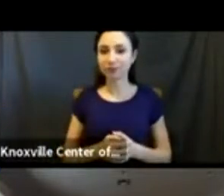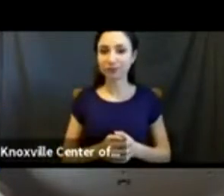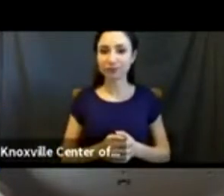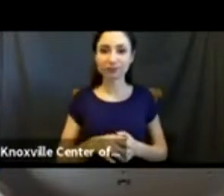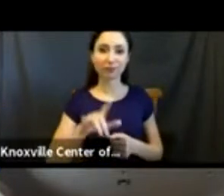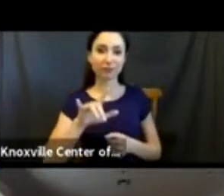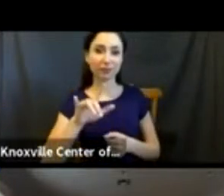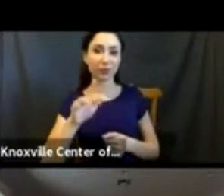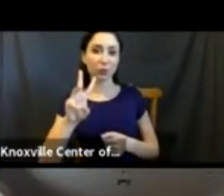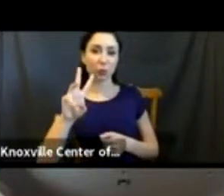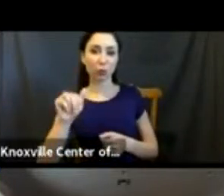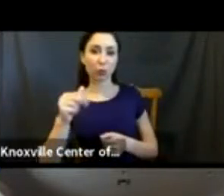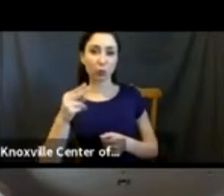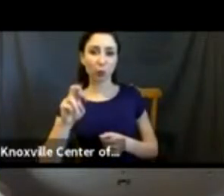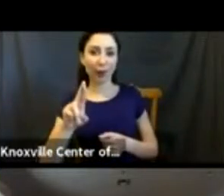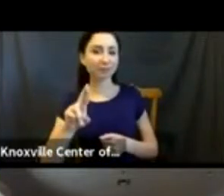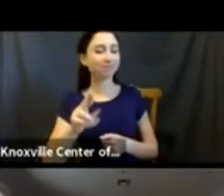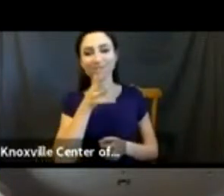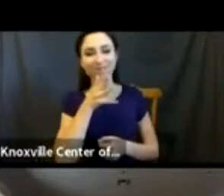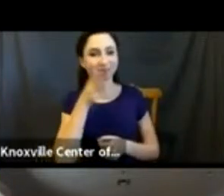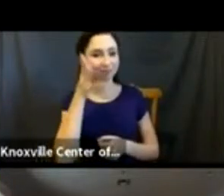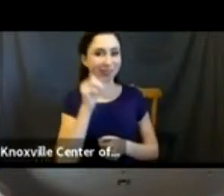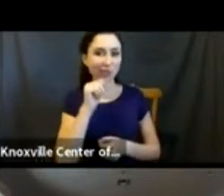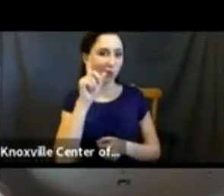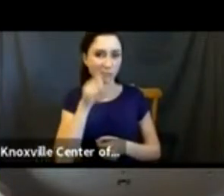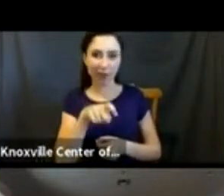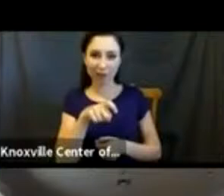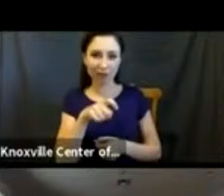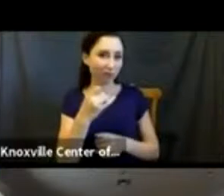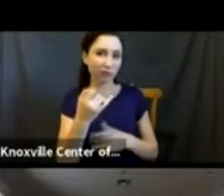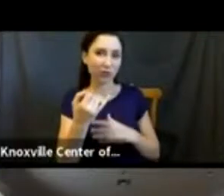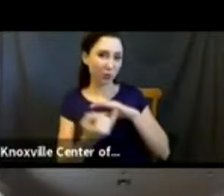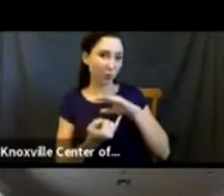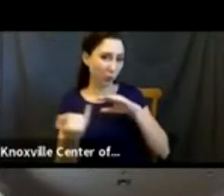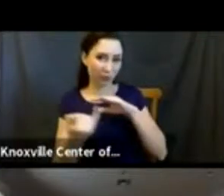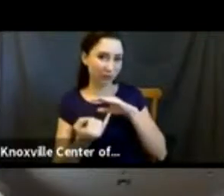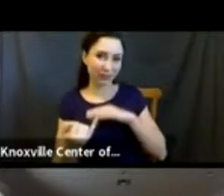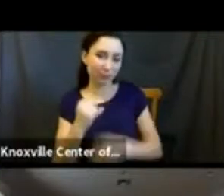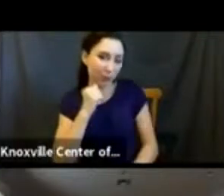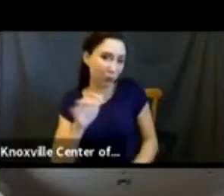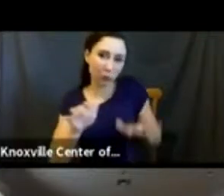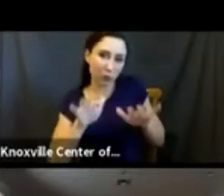quarantine. Right. We don't quarantine contacts of contacts.